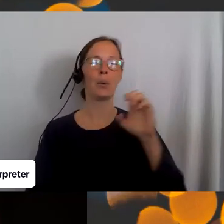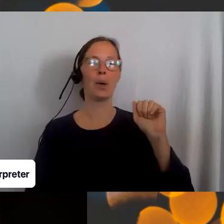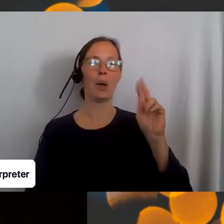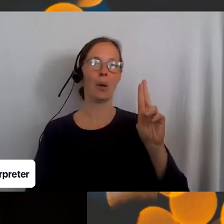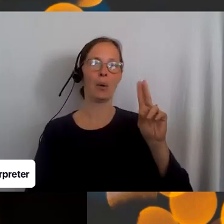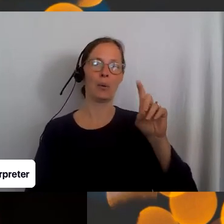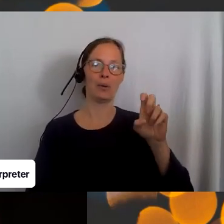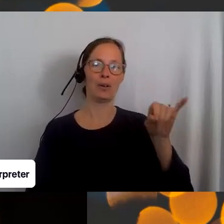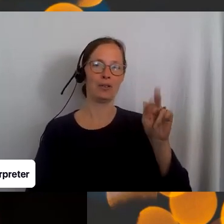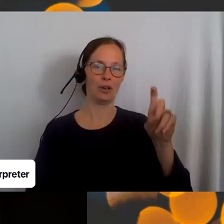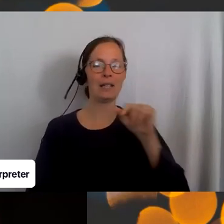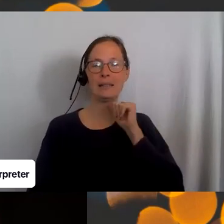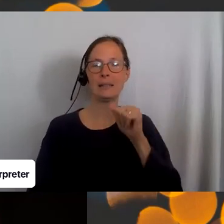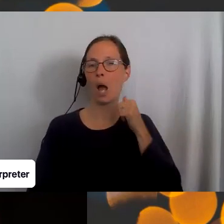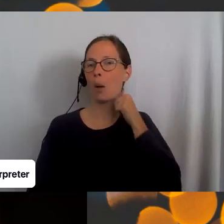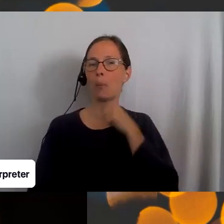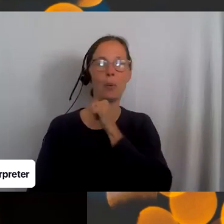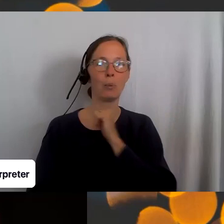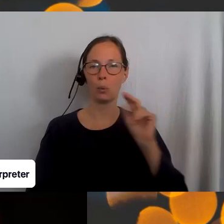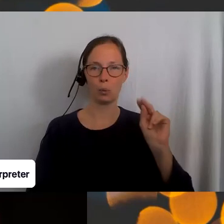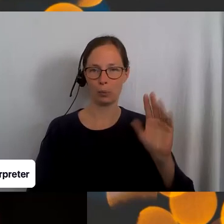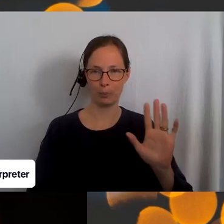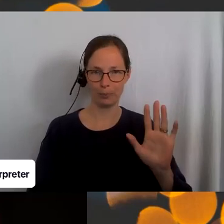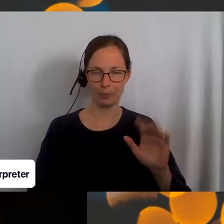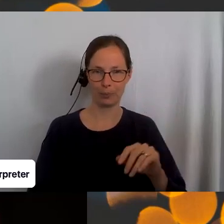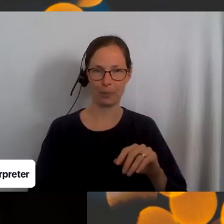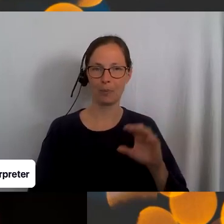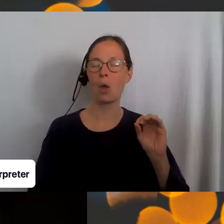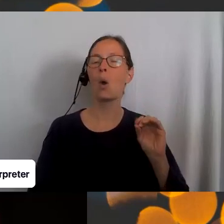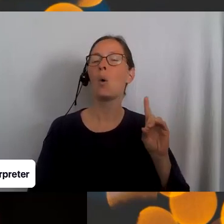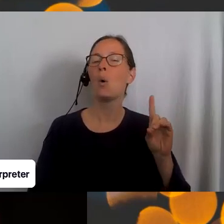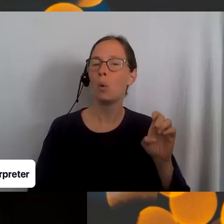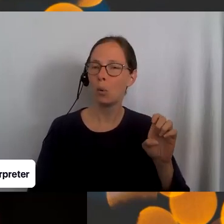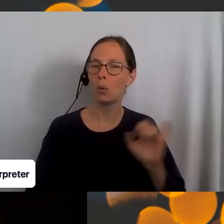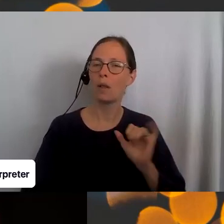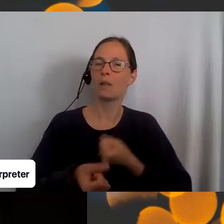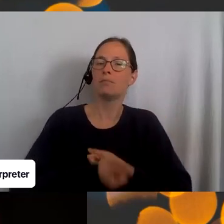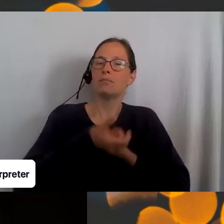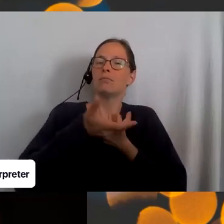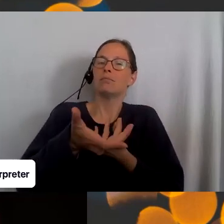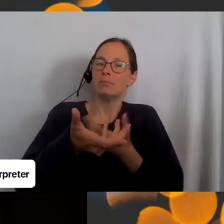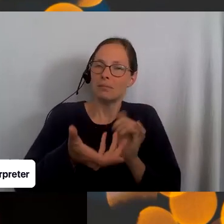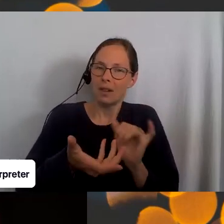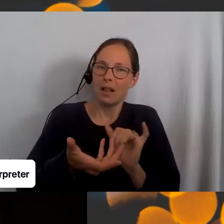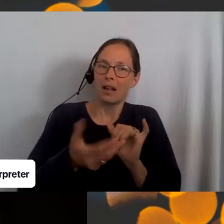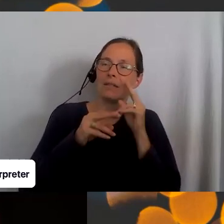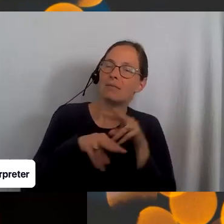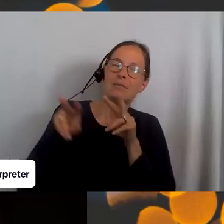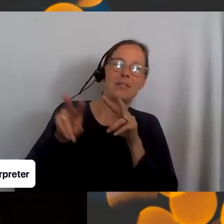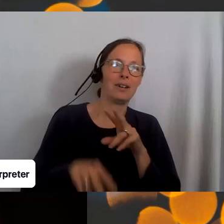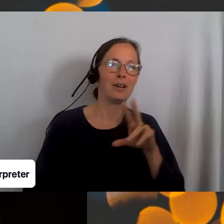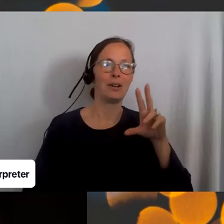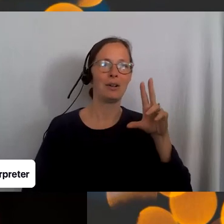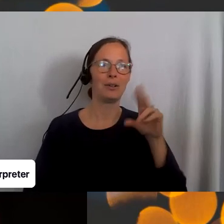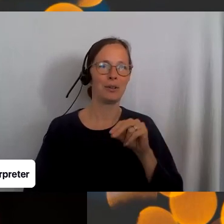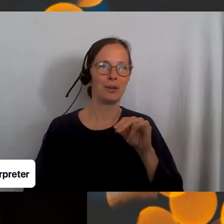It's not Jared perfume. No. No. Ode. Ode. Nope. An homage. Ode to Jared. No, Jennifer. No.